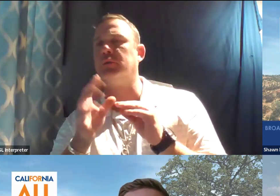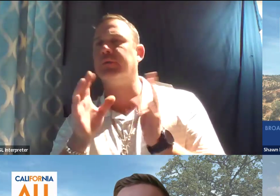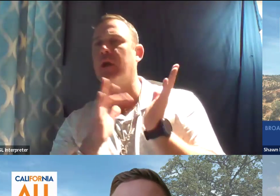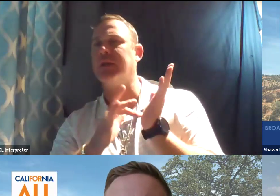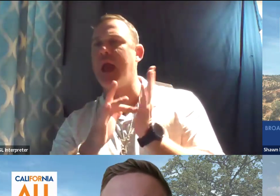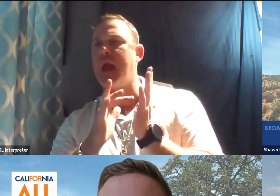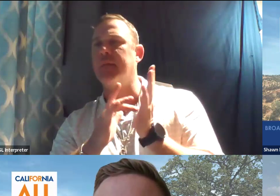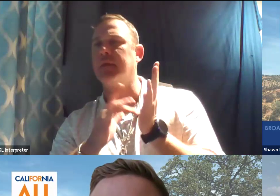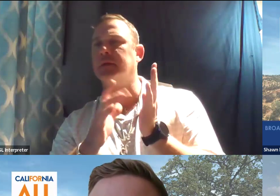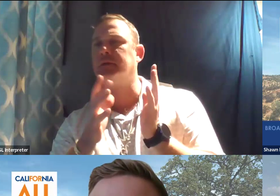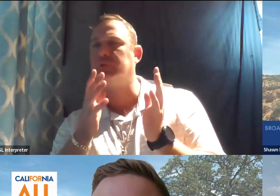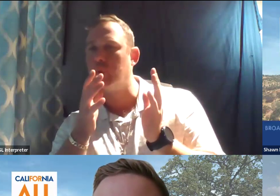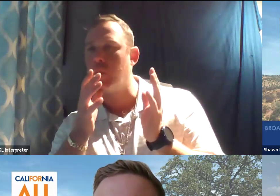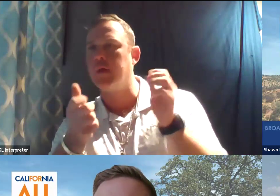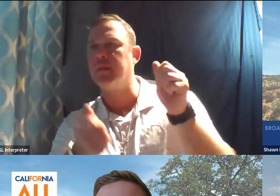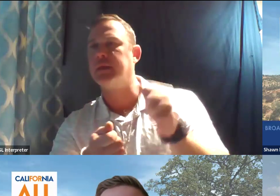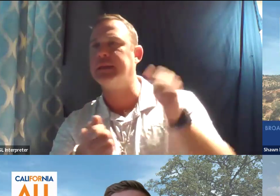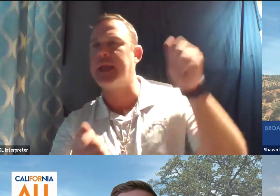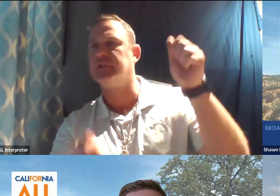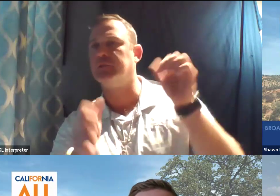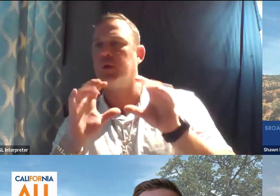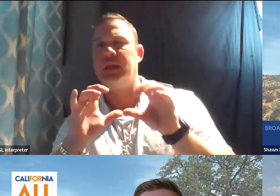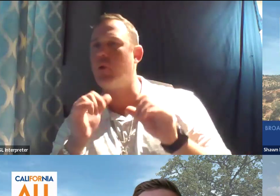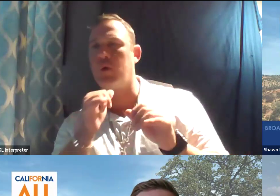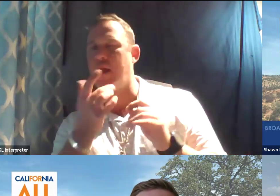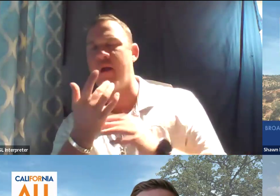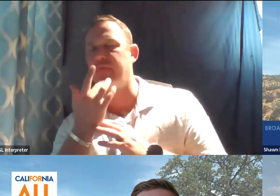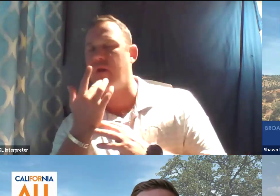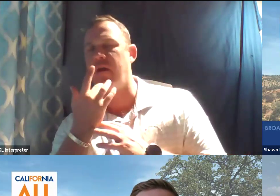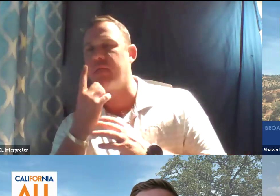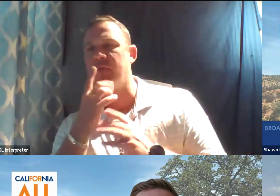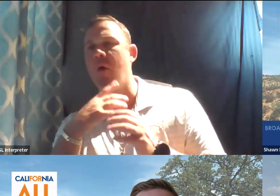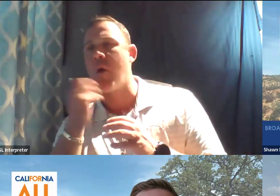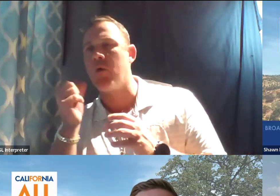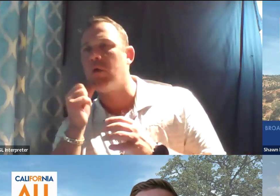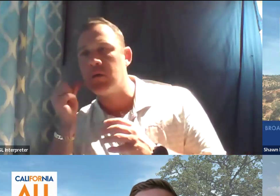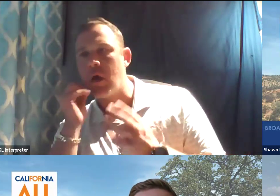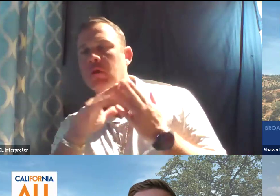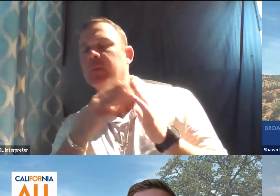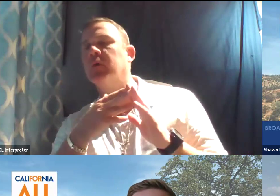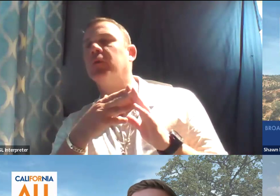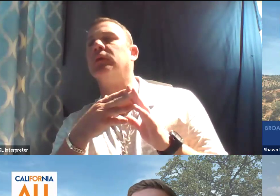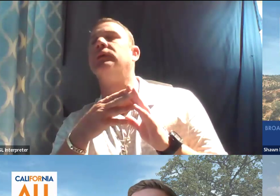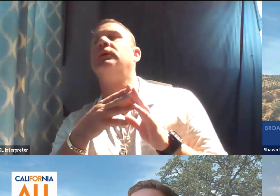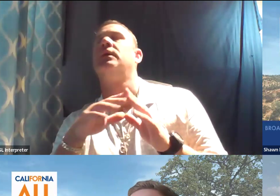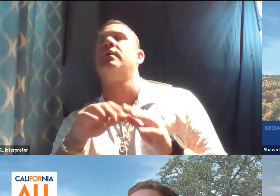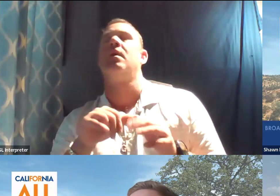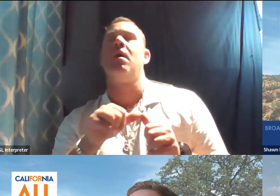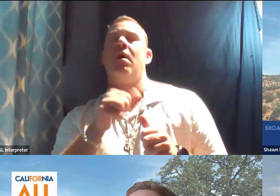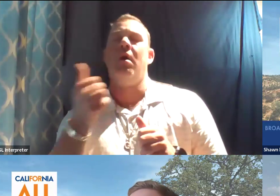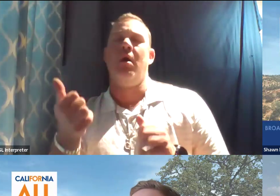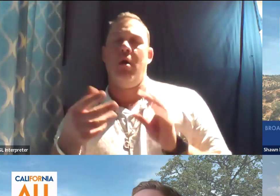tablets with detachable keyboards are not favorable as well, especially for our older adult communities. And then one other thing as